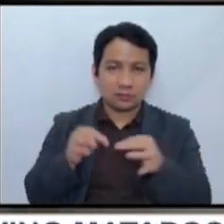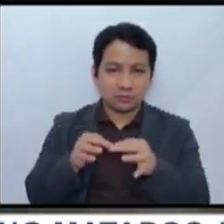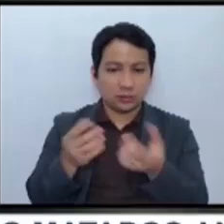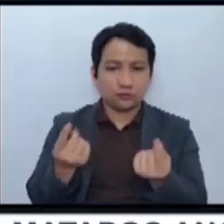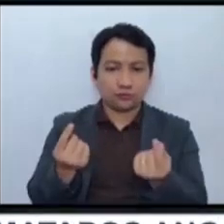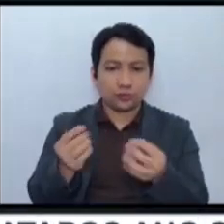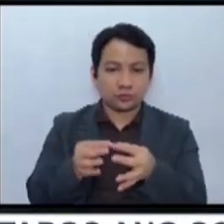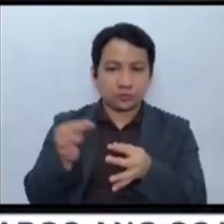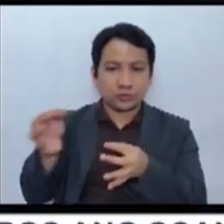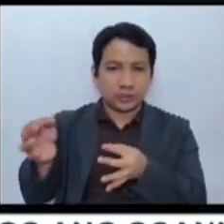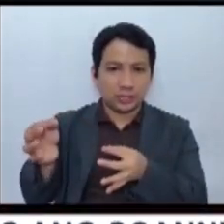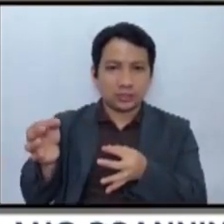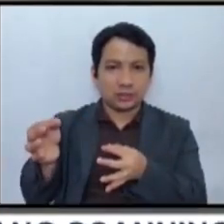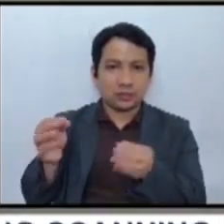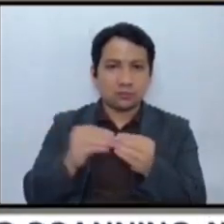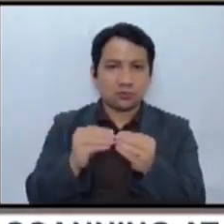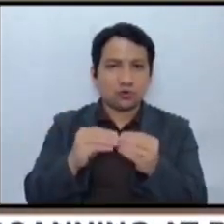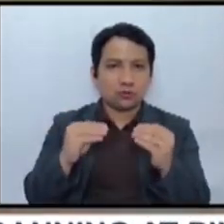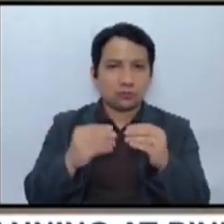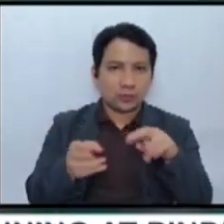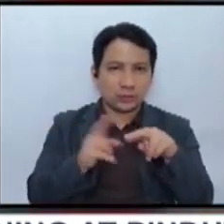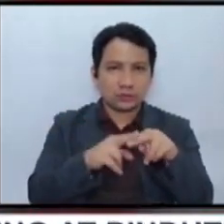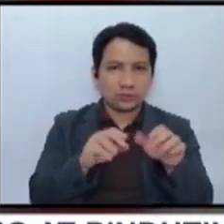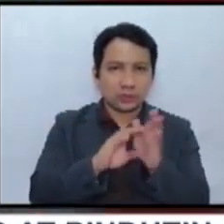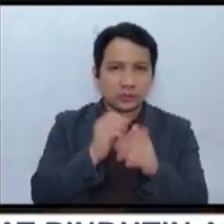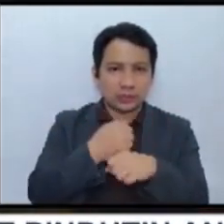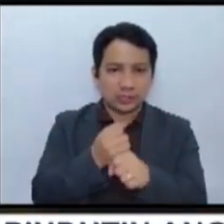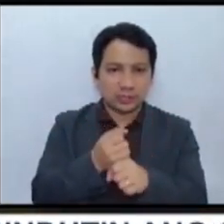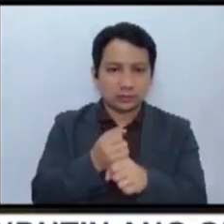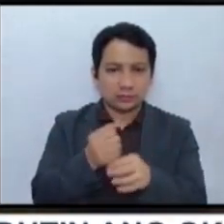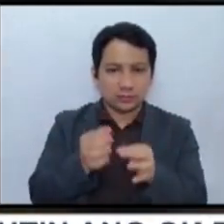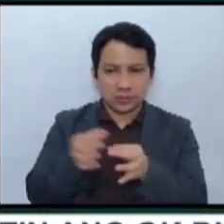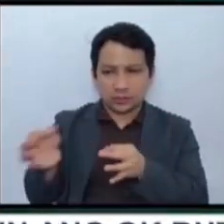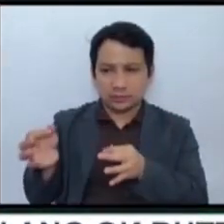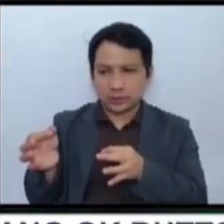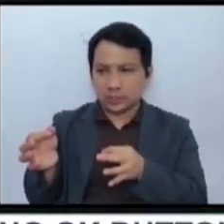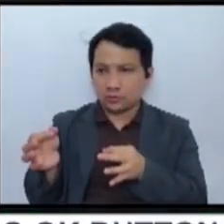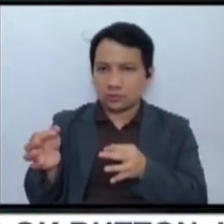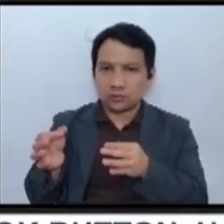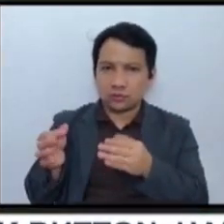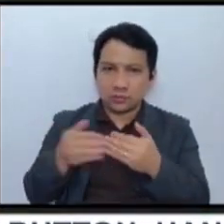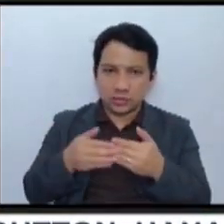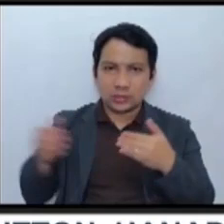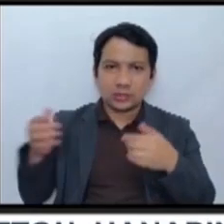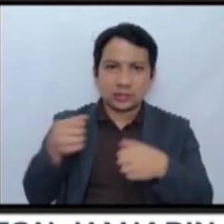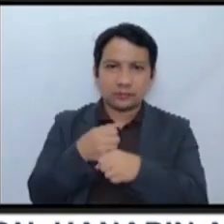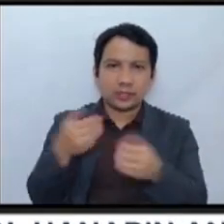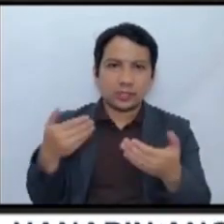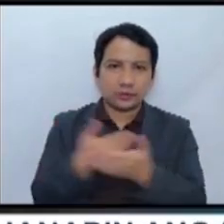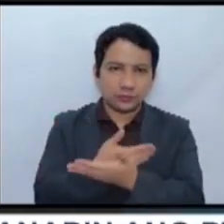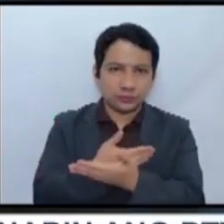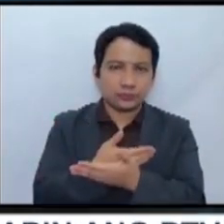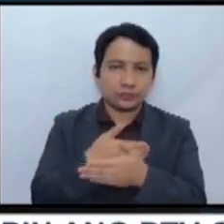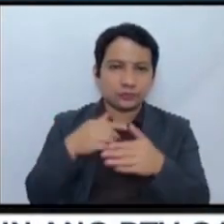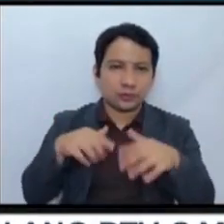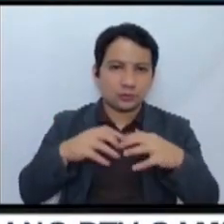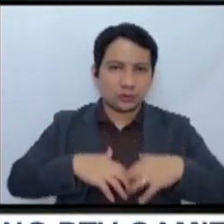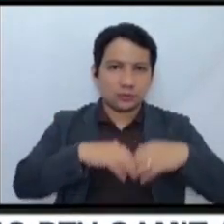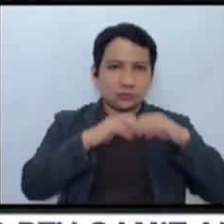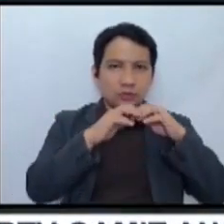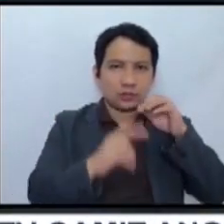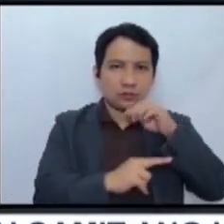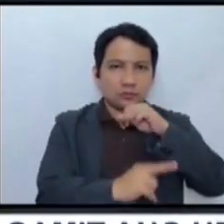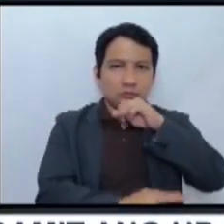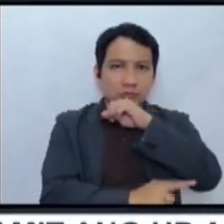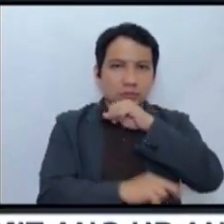for the EDSA Bus Carousel, refurbishing the Pasig River stations and constructing bridges across the